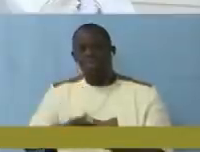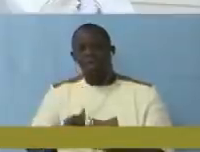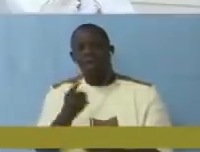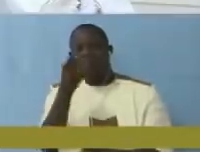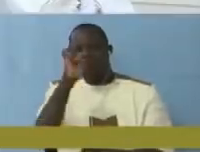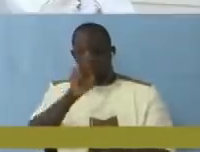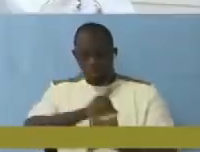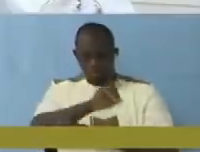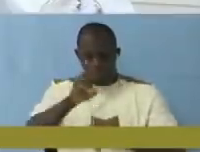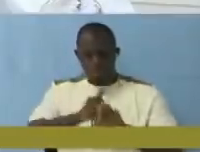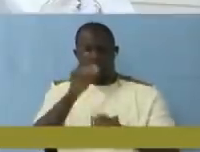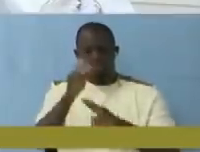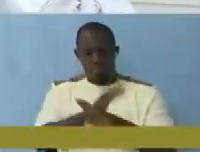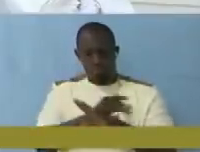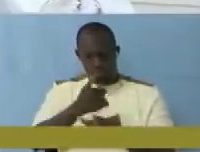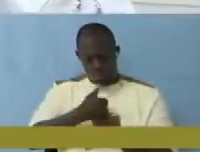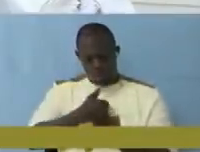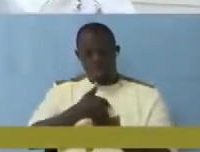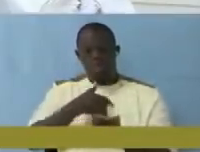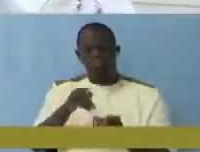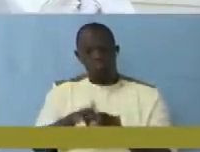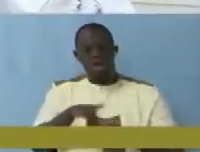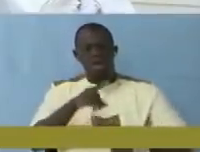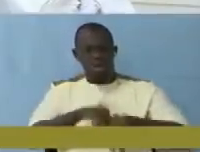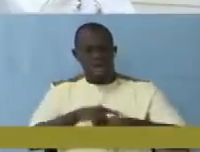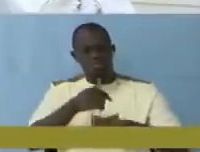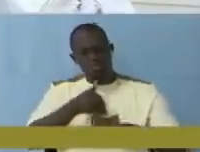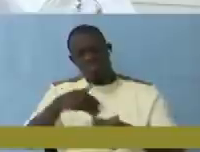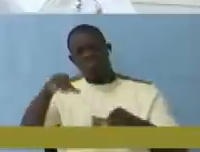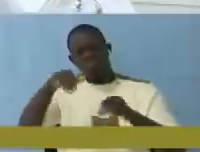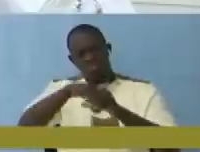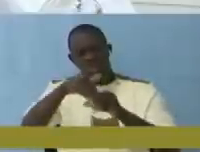during my period at the NSS-NIA,